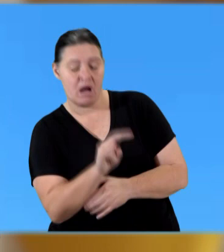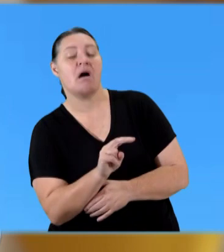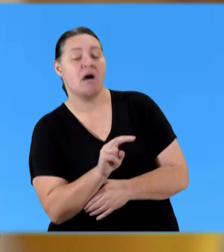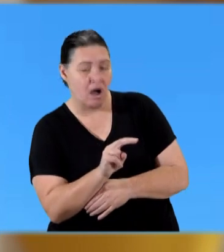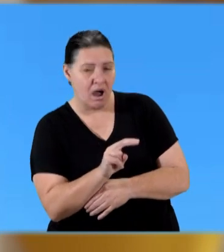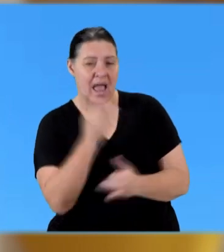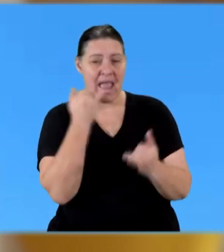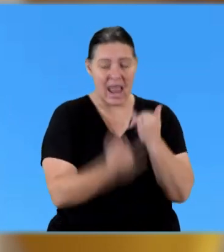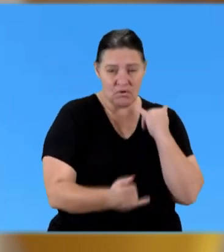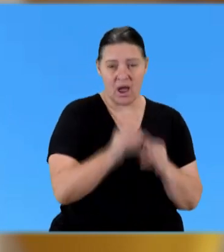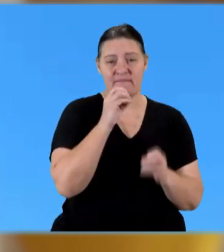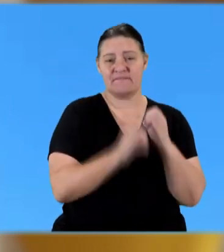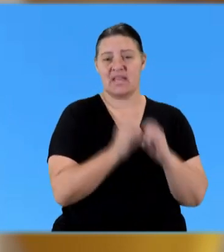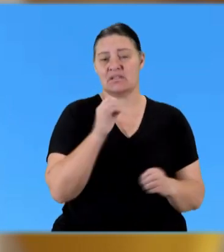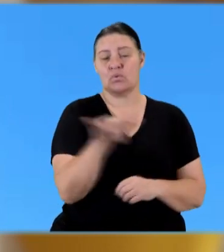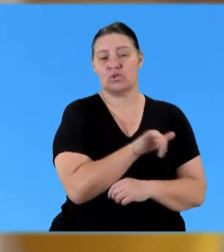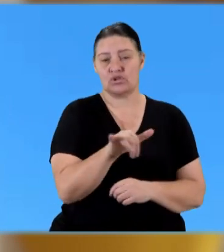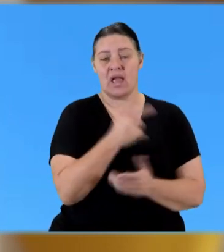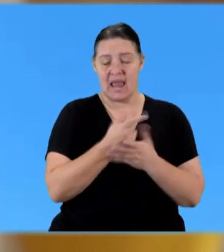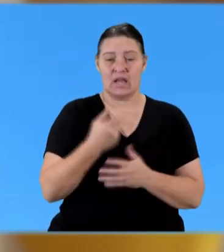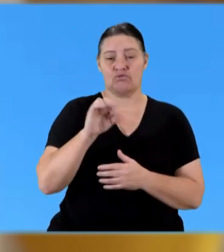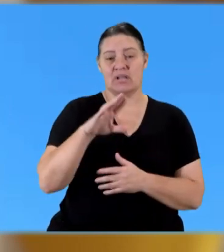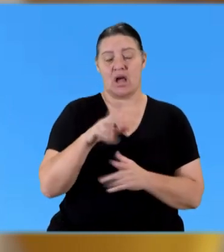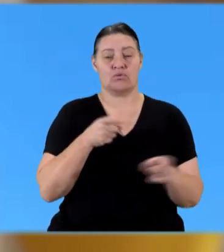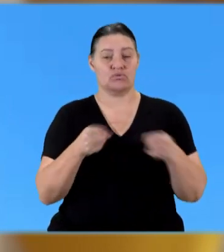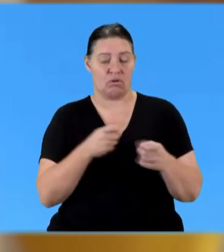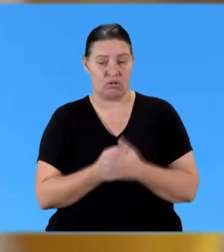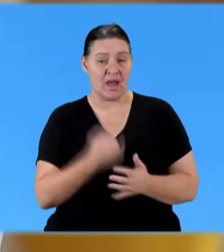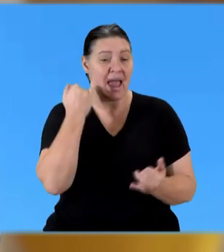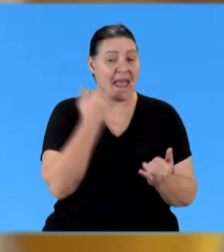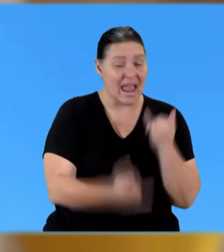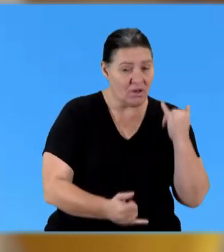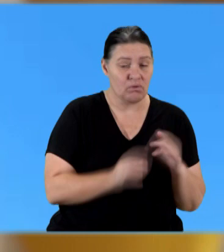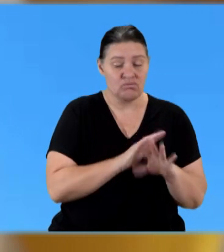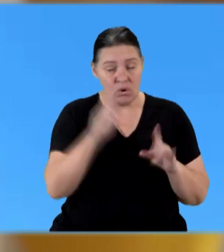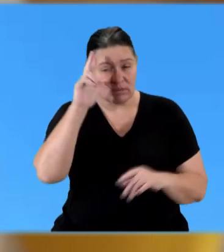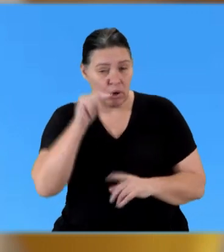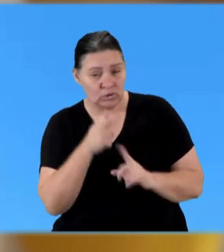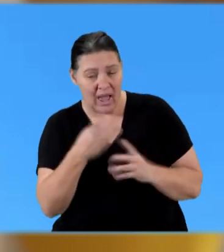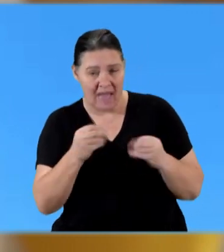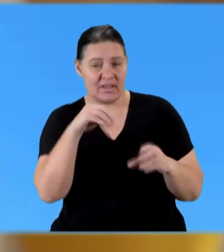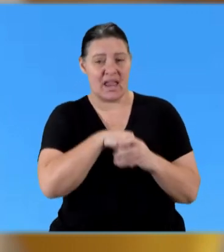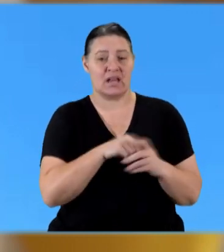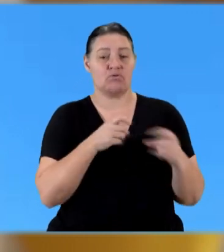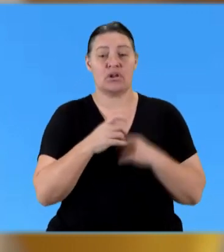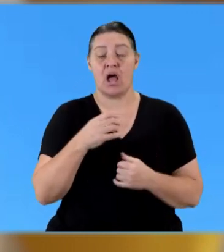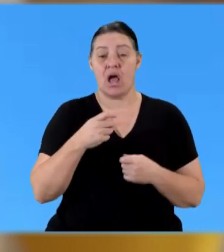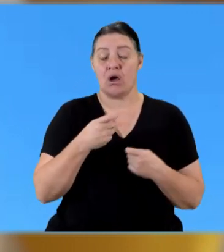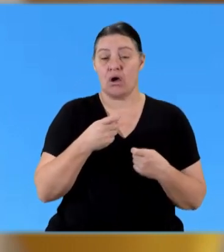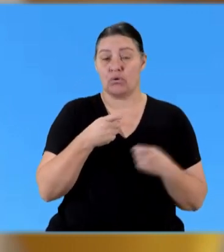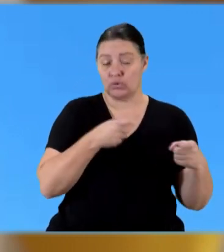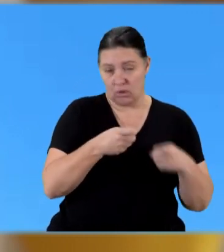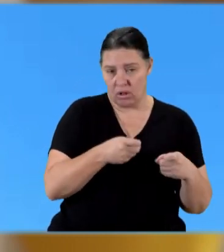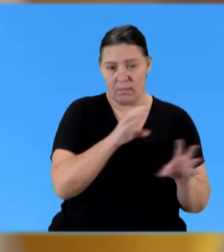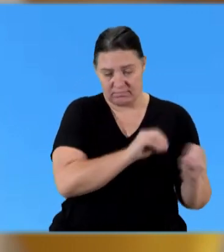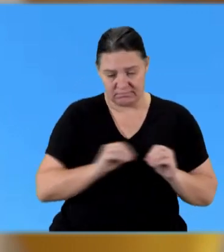see which error must be corrected in the creditors control. And errors that are not supposed to be in the creditors control, we will